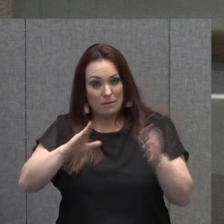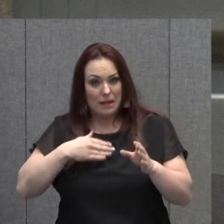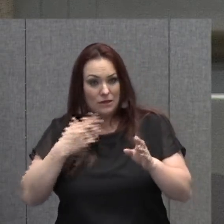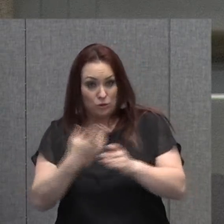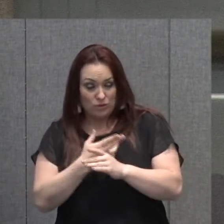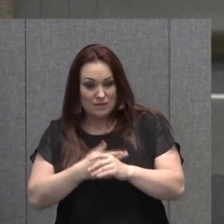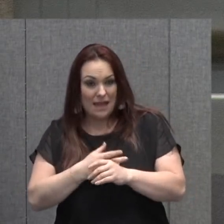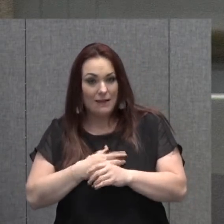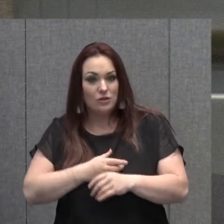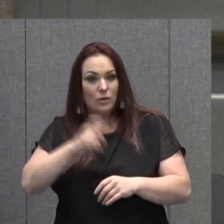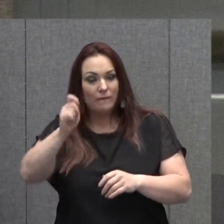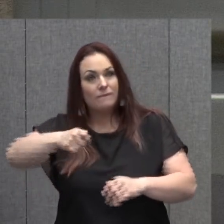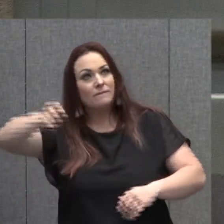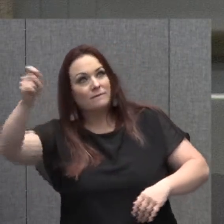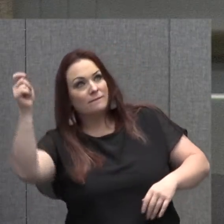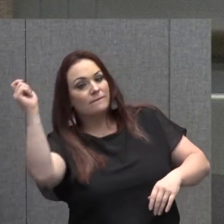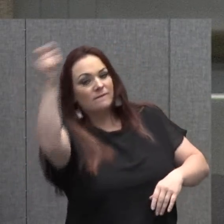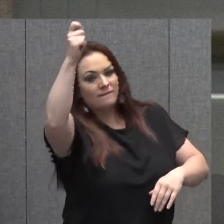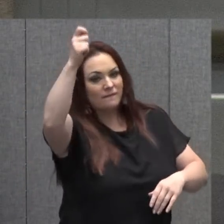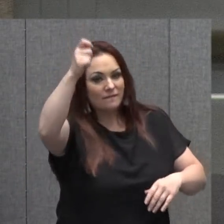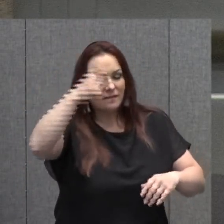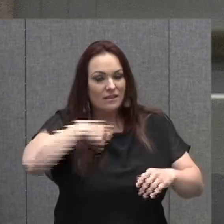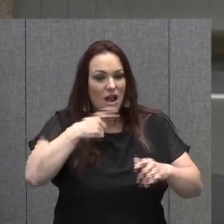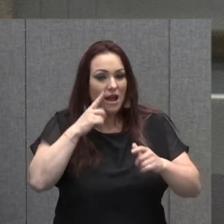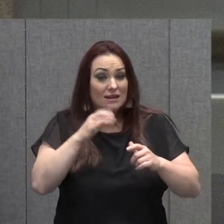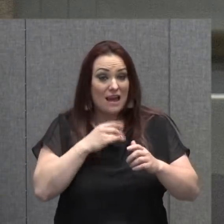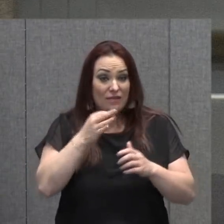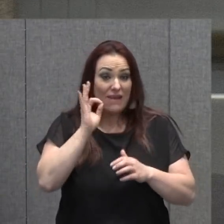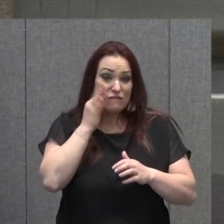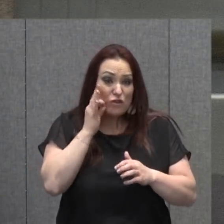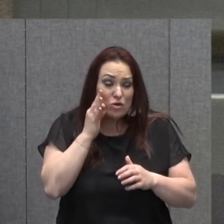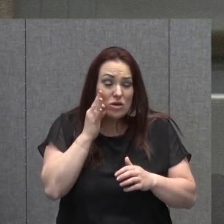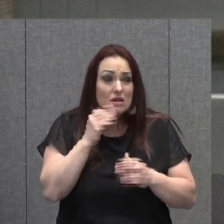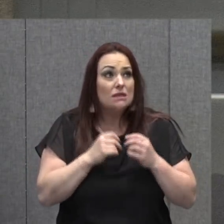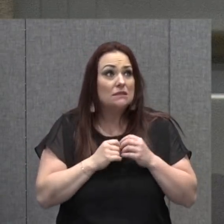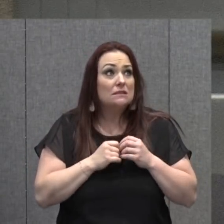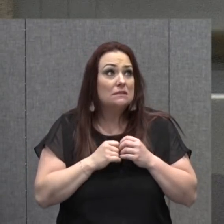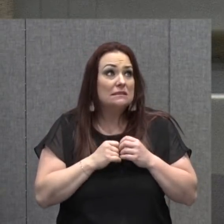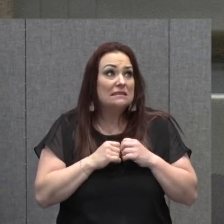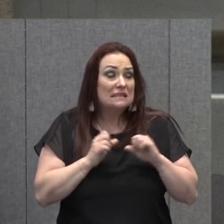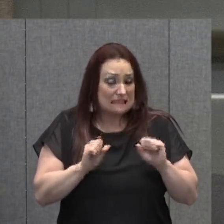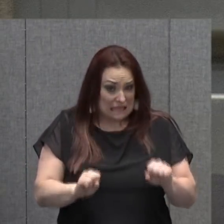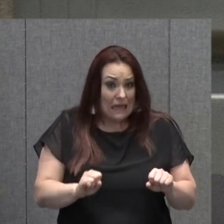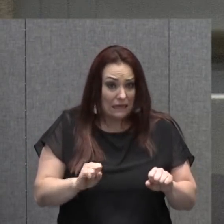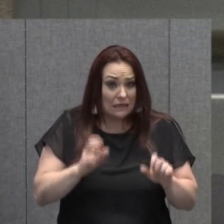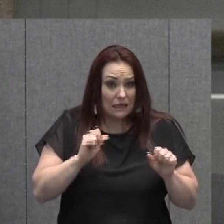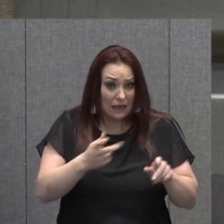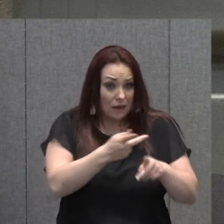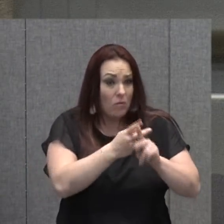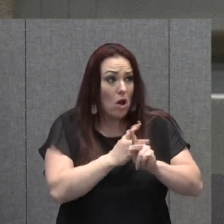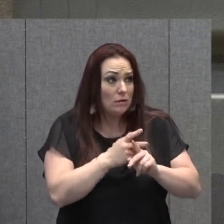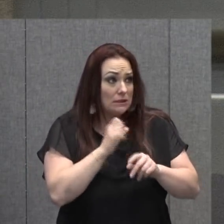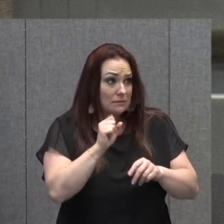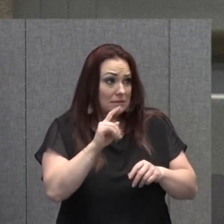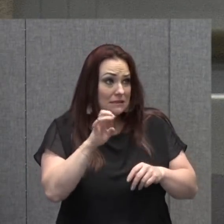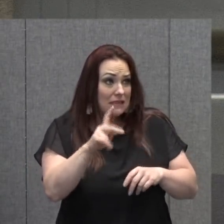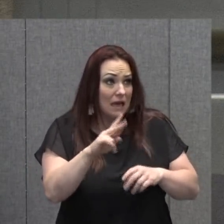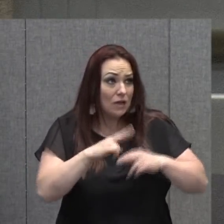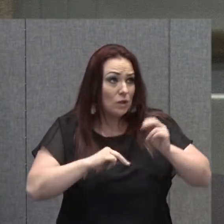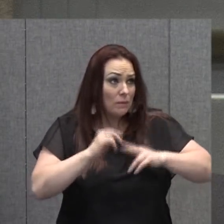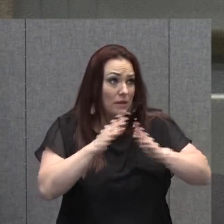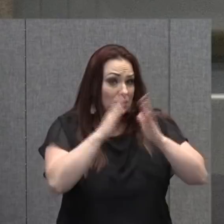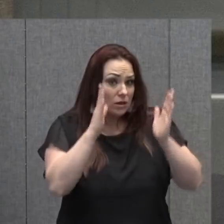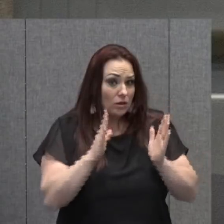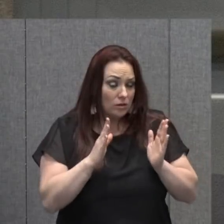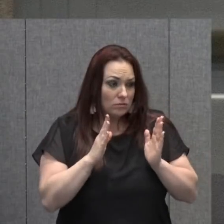fruit. The second little pig said, may I please have some sticks to build a house?